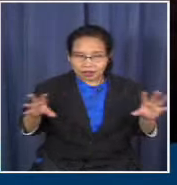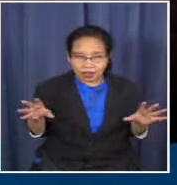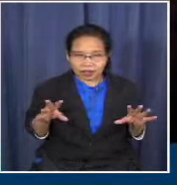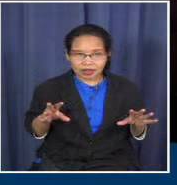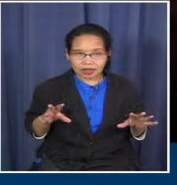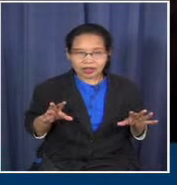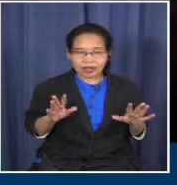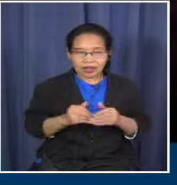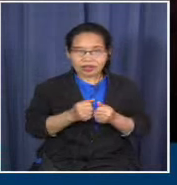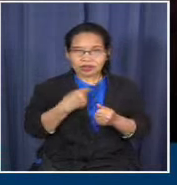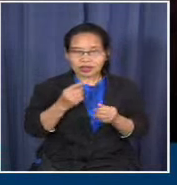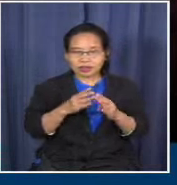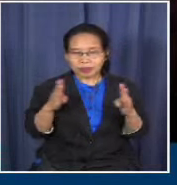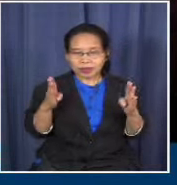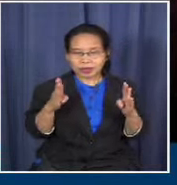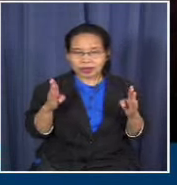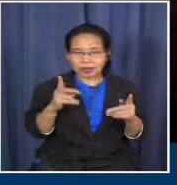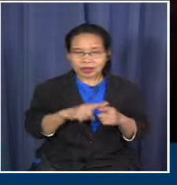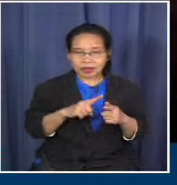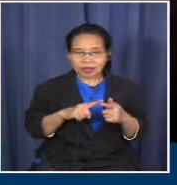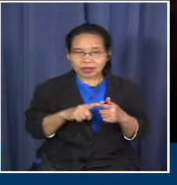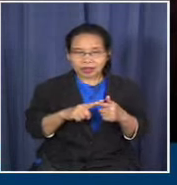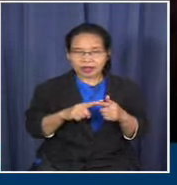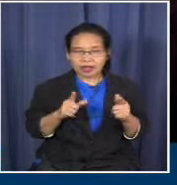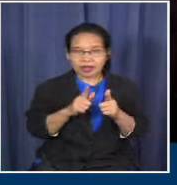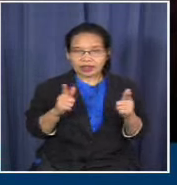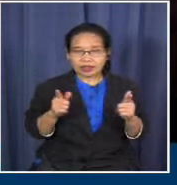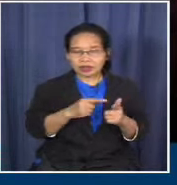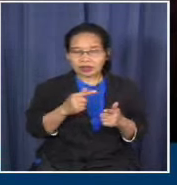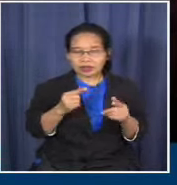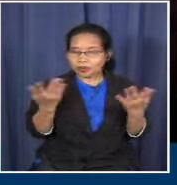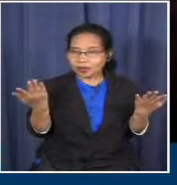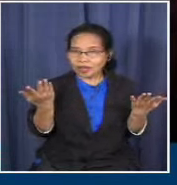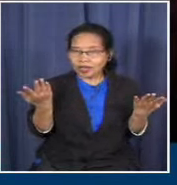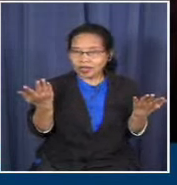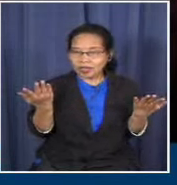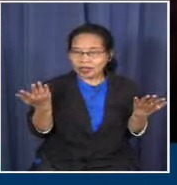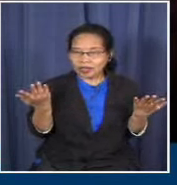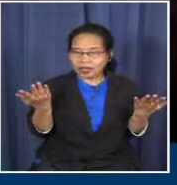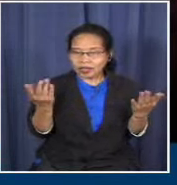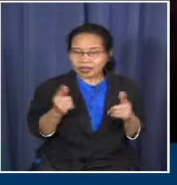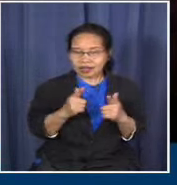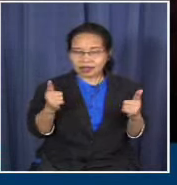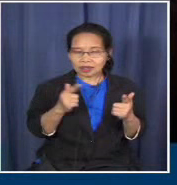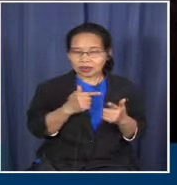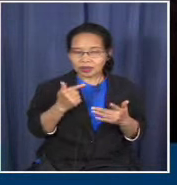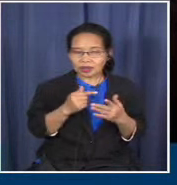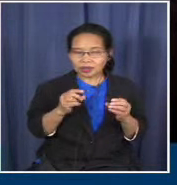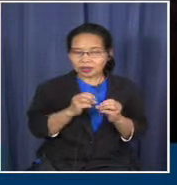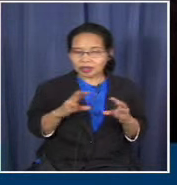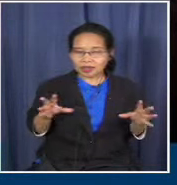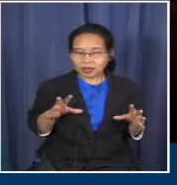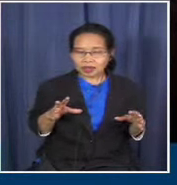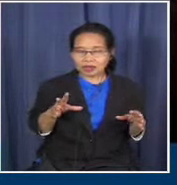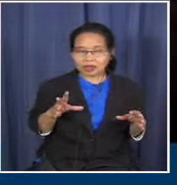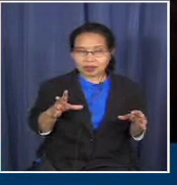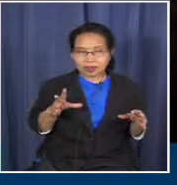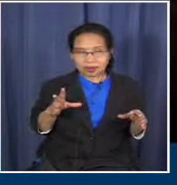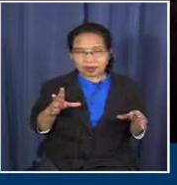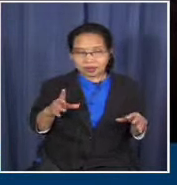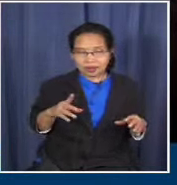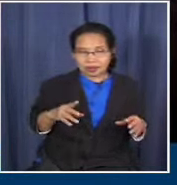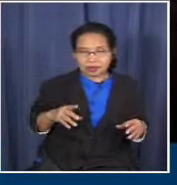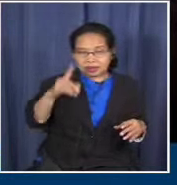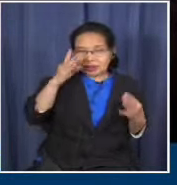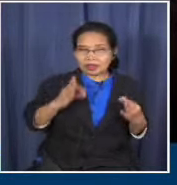A large quantity of nothing. How can you say it's a large quantity when it is nothing? A large